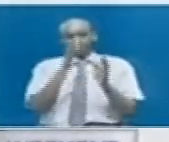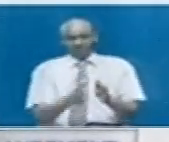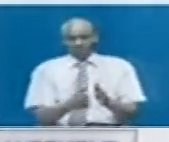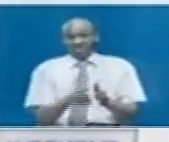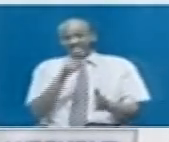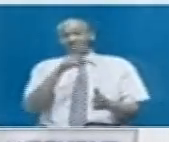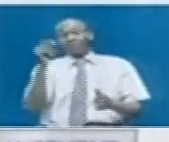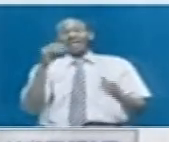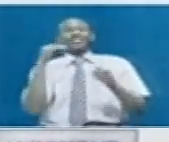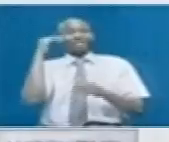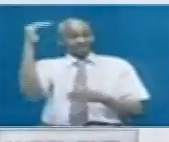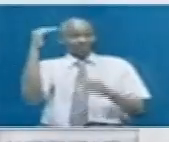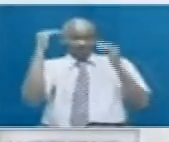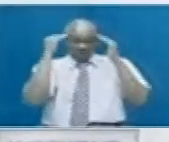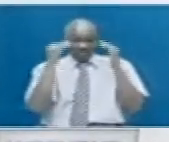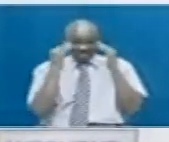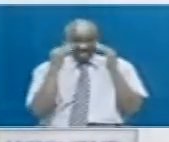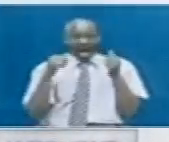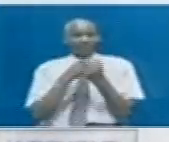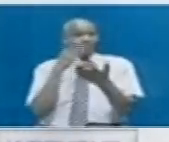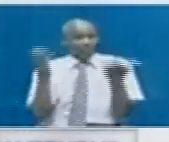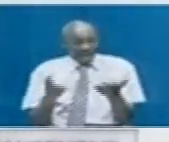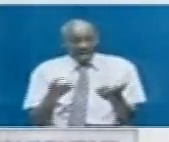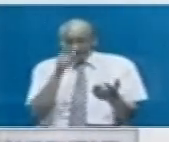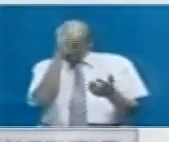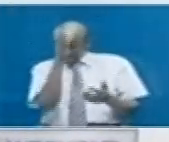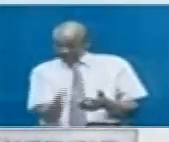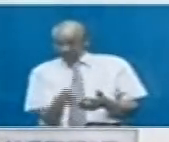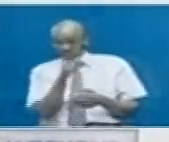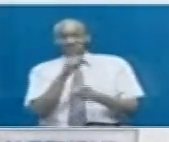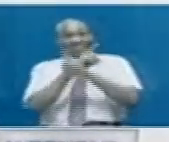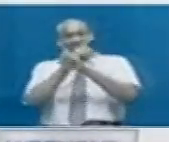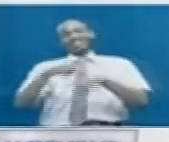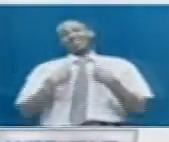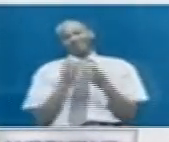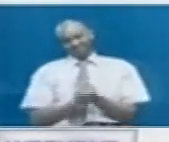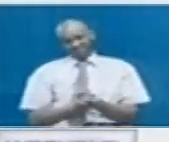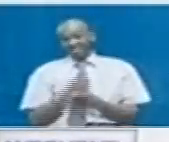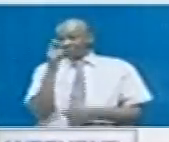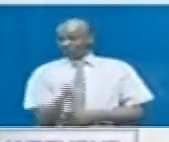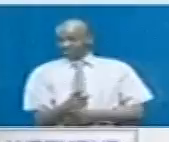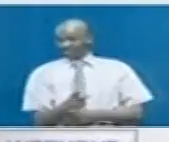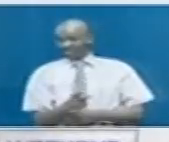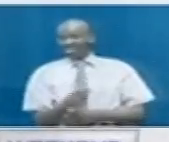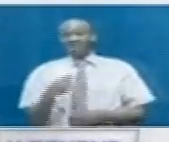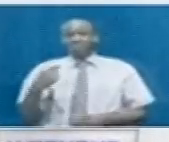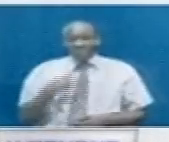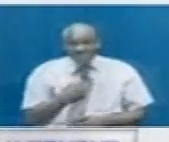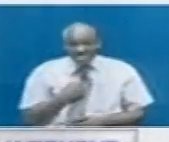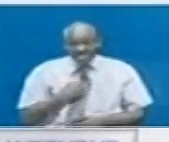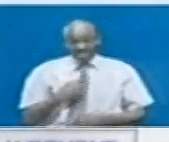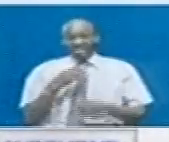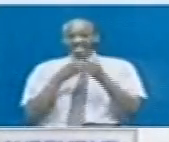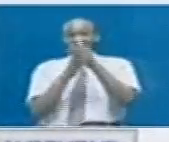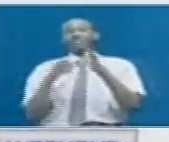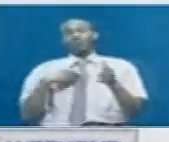case was heard at the Supreme Court in a trial where the accused defended themselves, arguing that they had a right as elders to flush